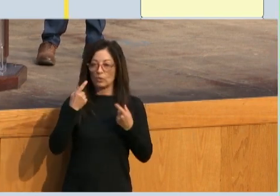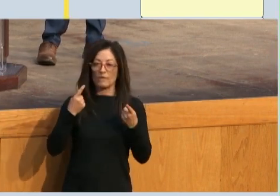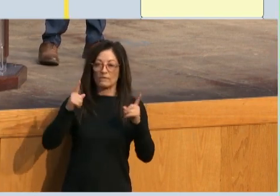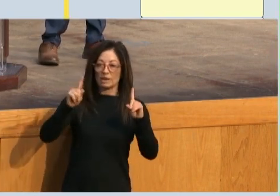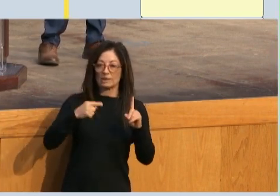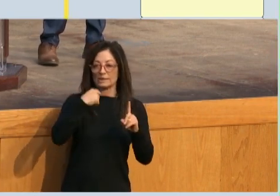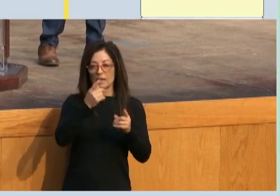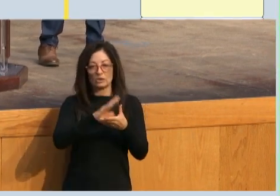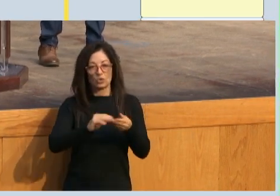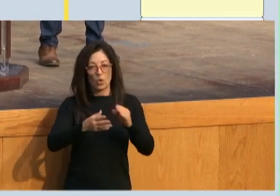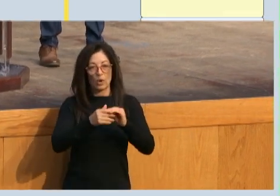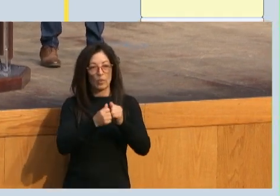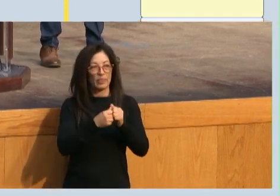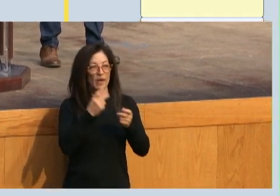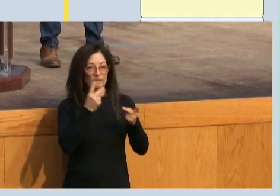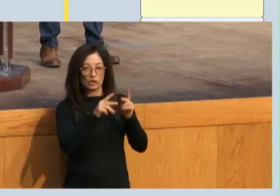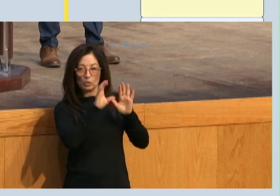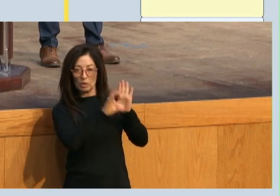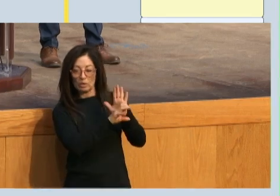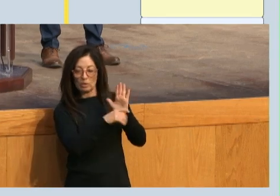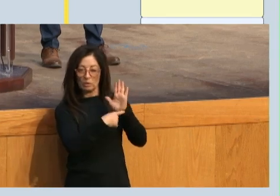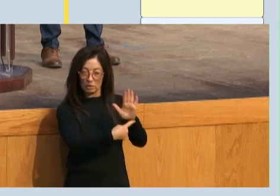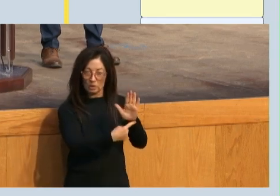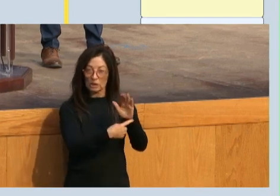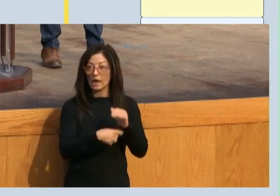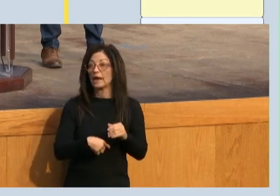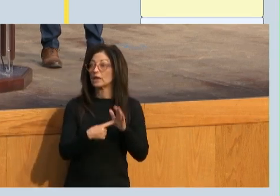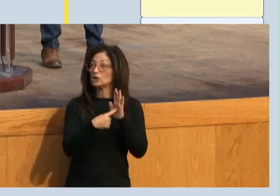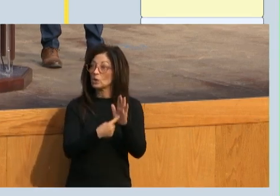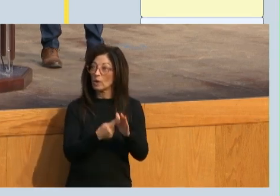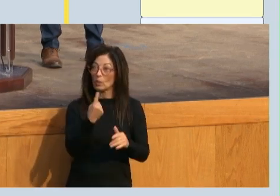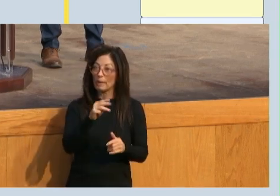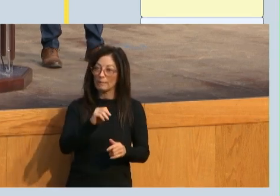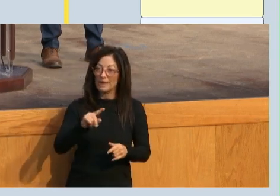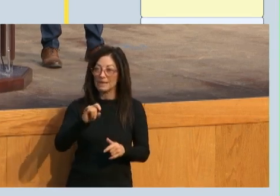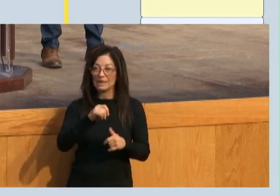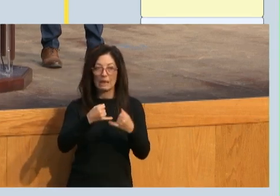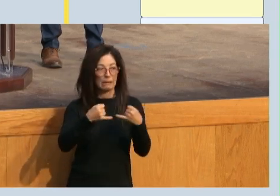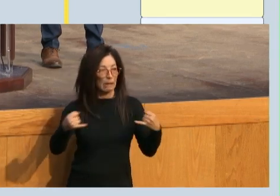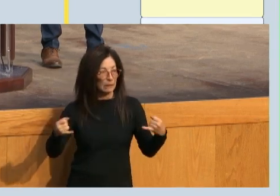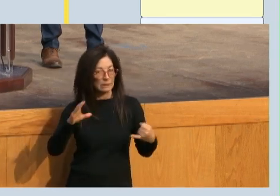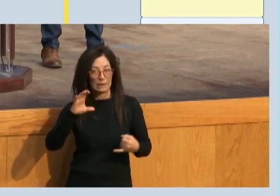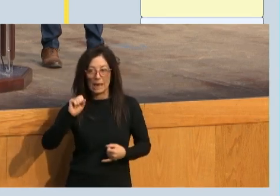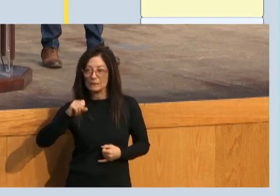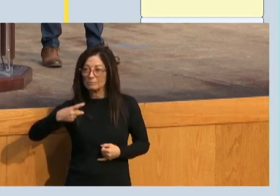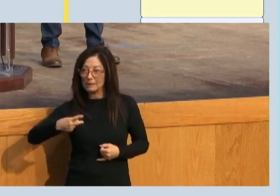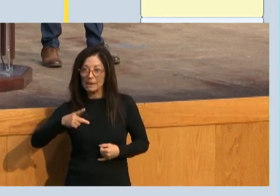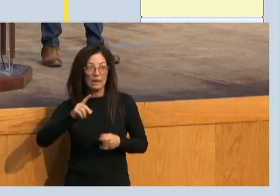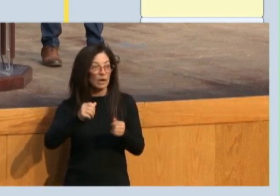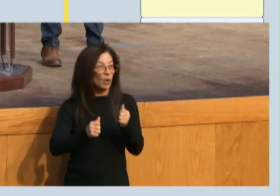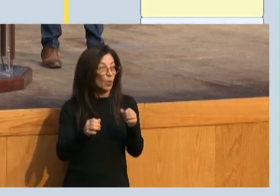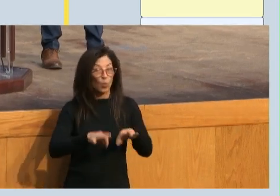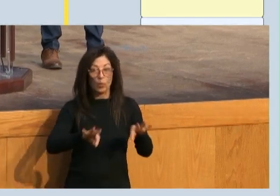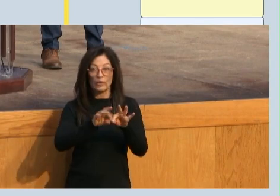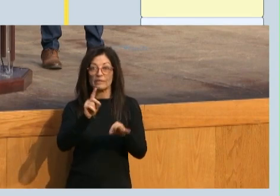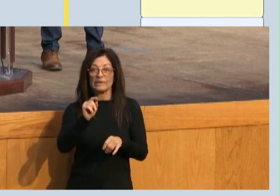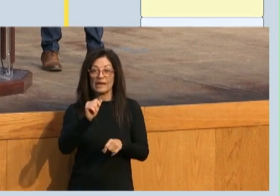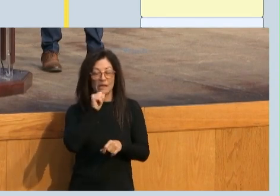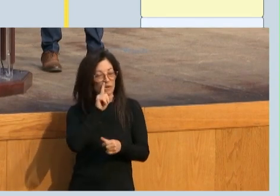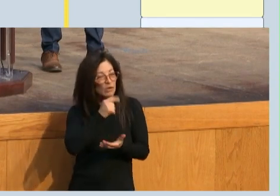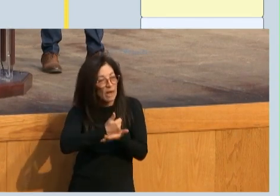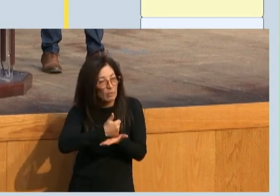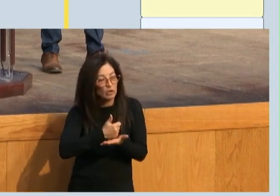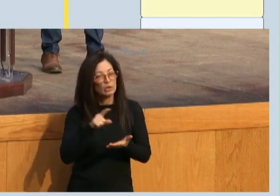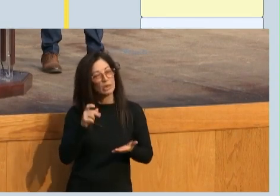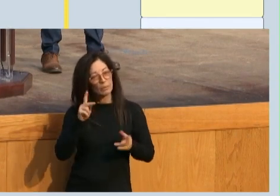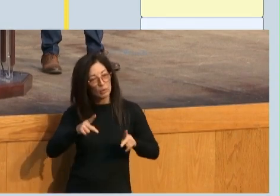visual. Showing a million-line CSV file of data to someone isn't very helpful. You need someone who knows how